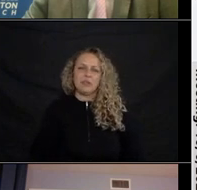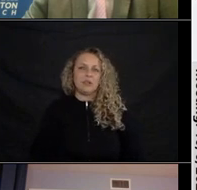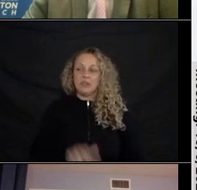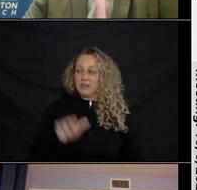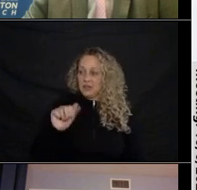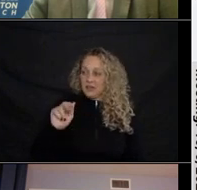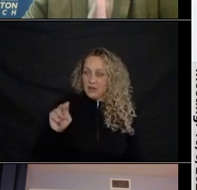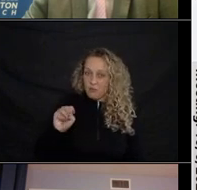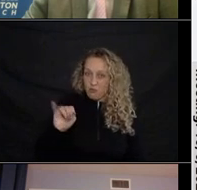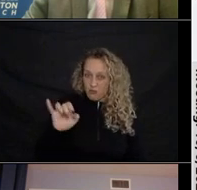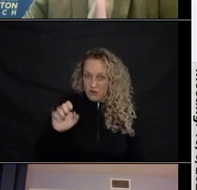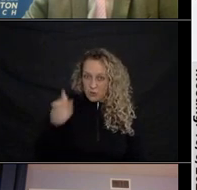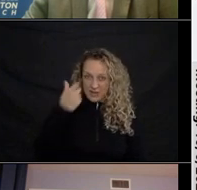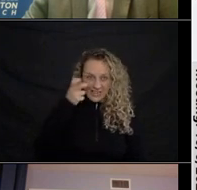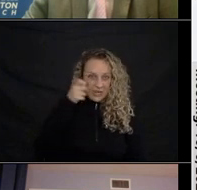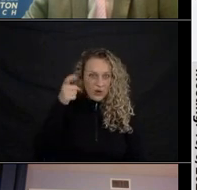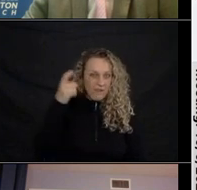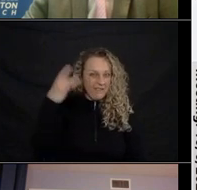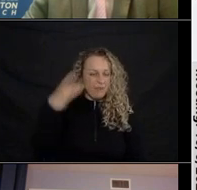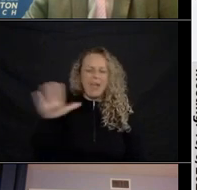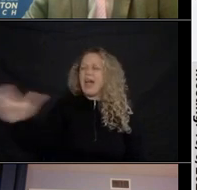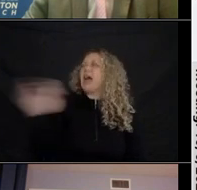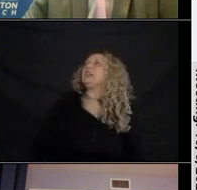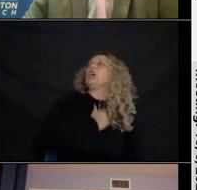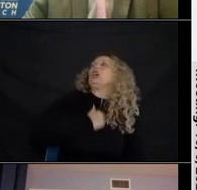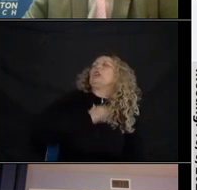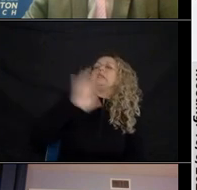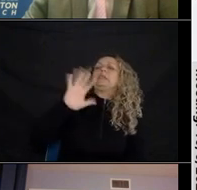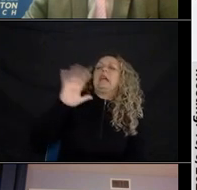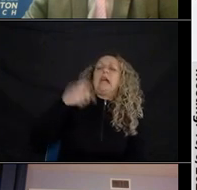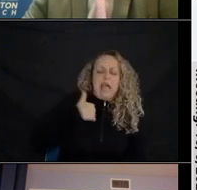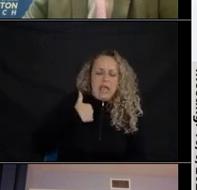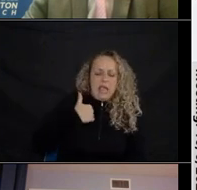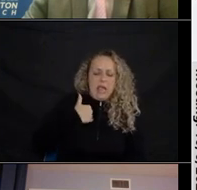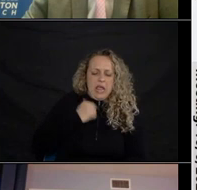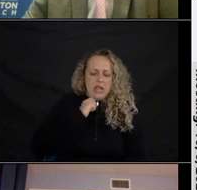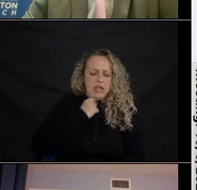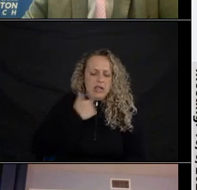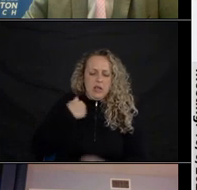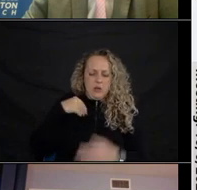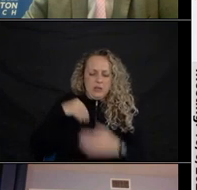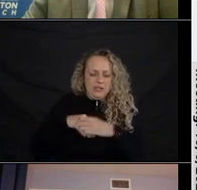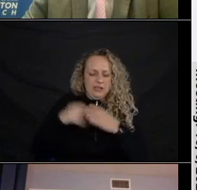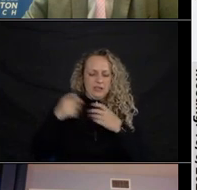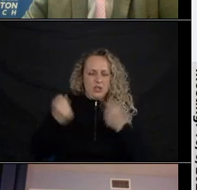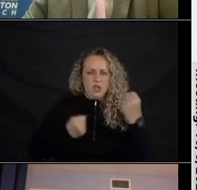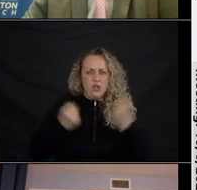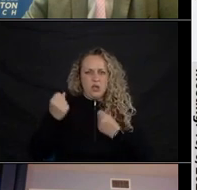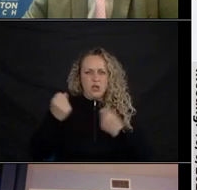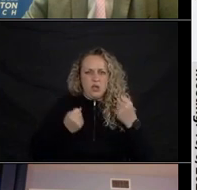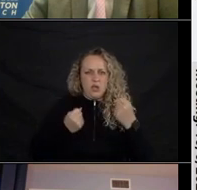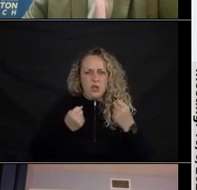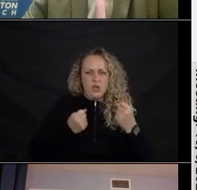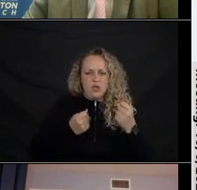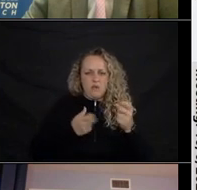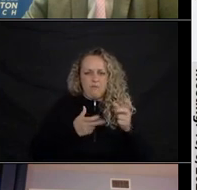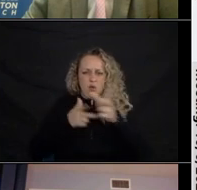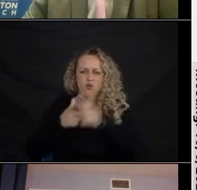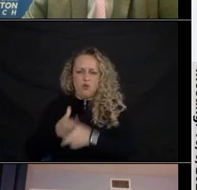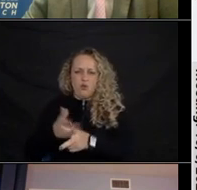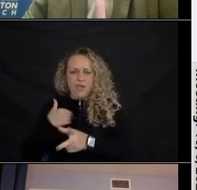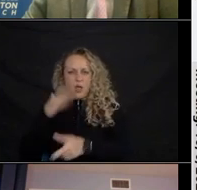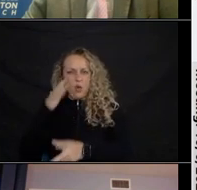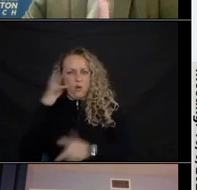Anne-Marie, we can hear your feedback. Hi, sorry. I was in the car, I pulled over. I don't know if we're